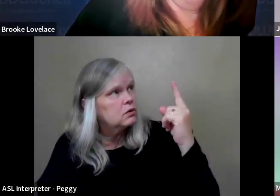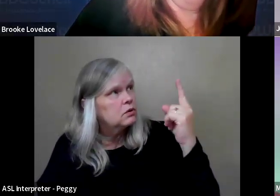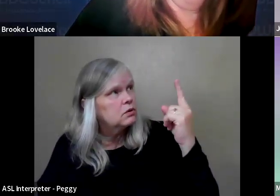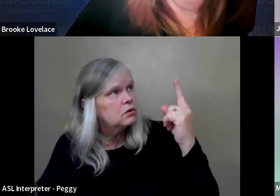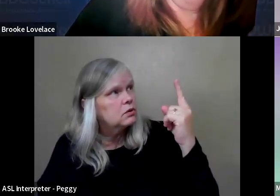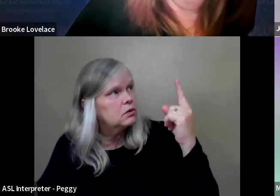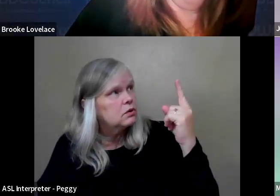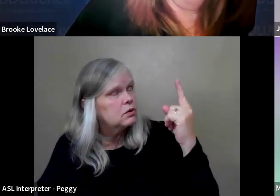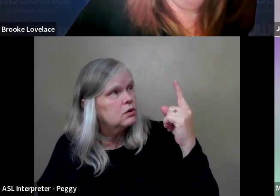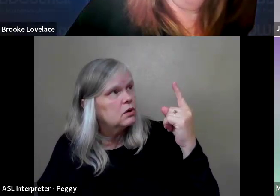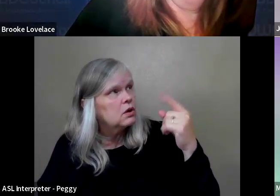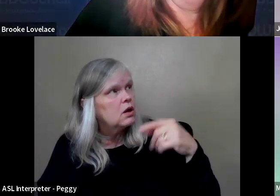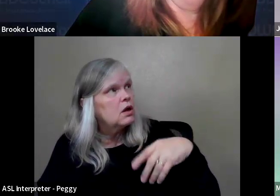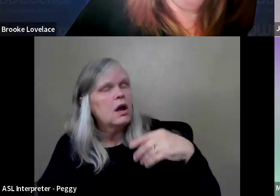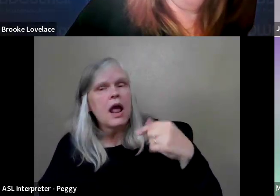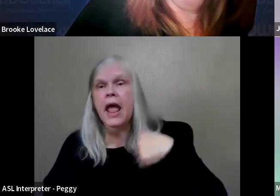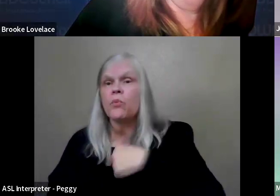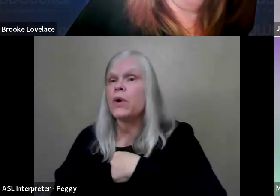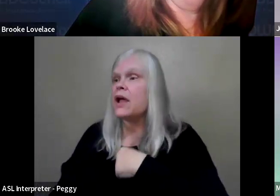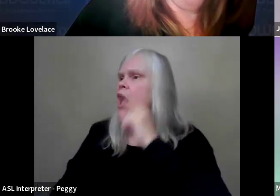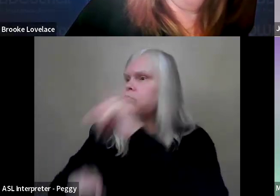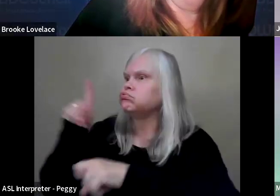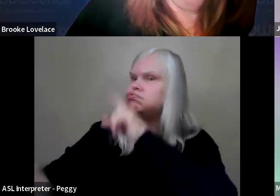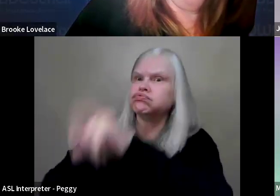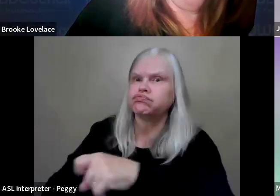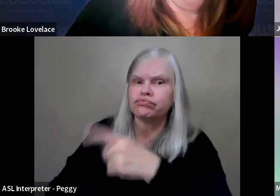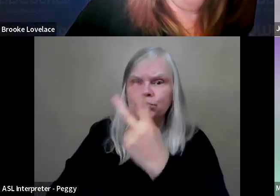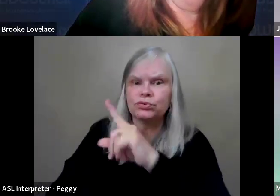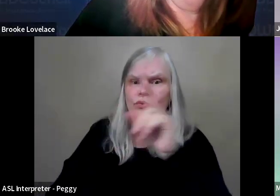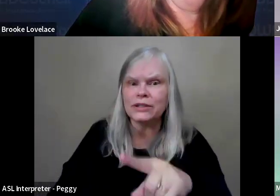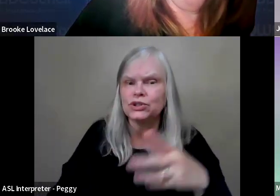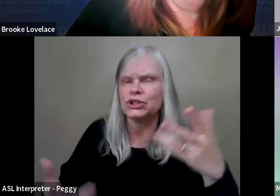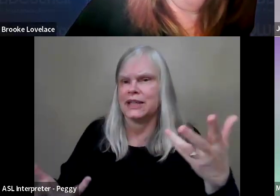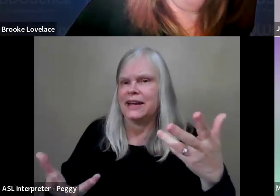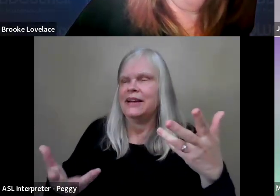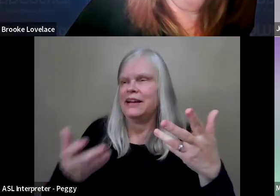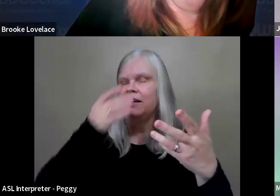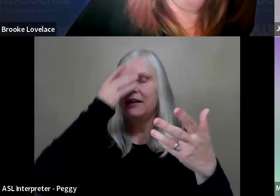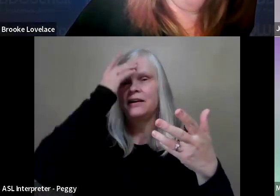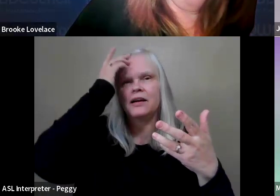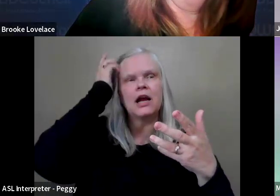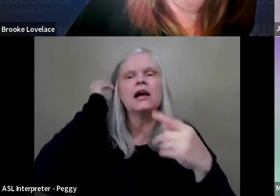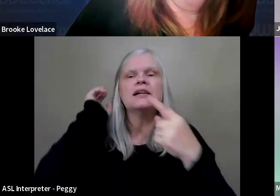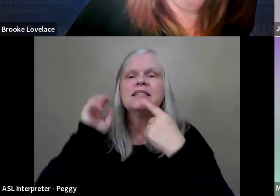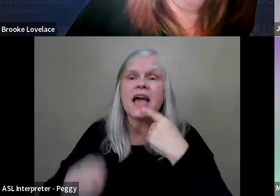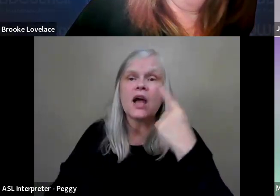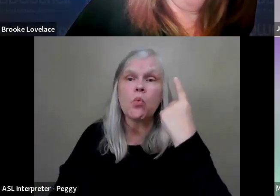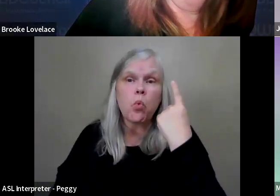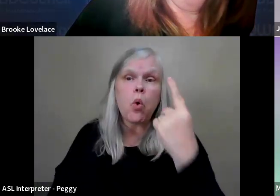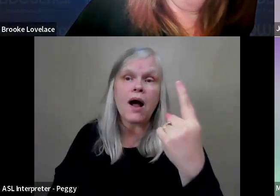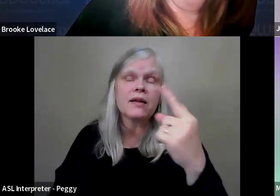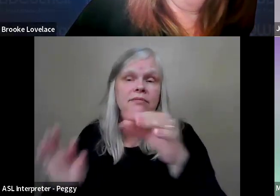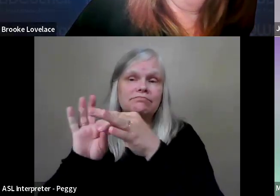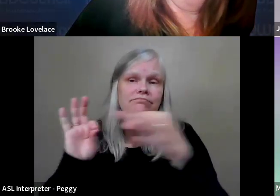saying hi, and we've already tried to ask her 2 questions. And so it's very important to say one phrase